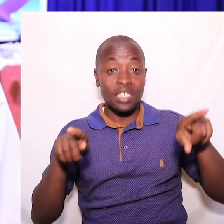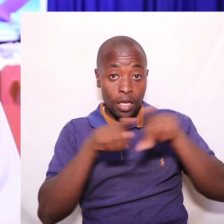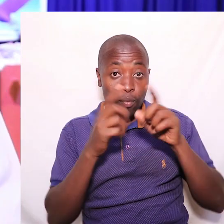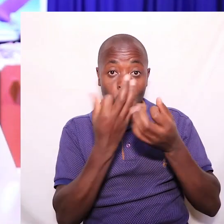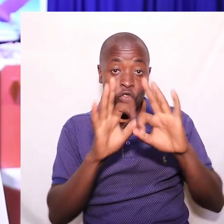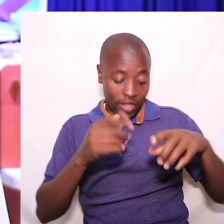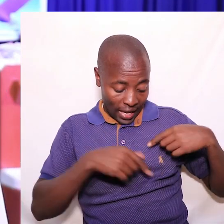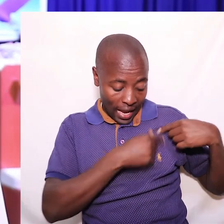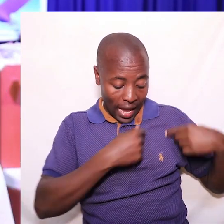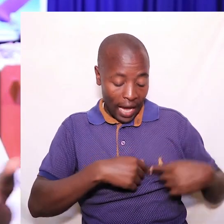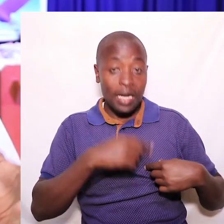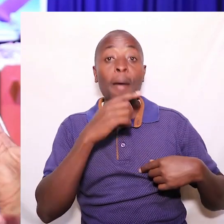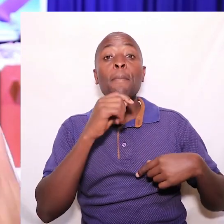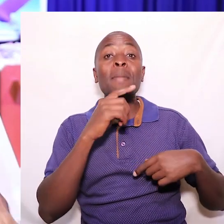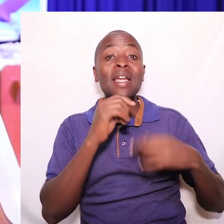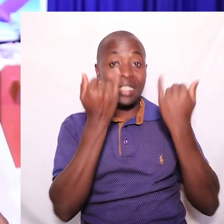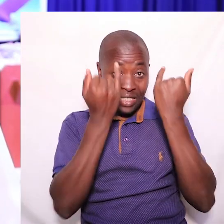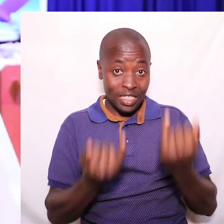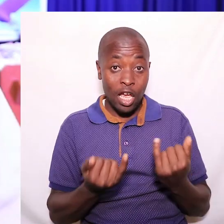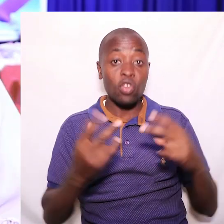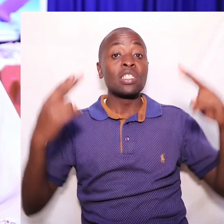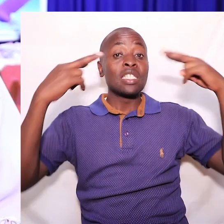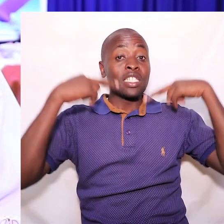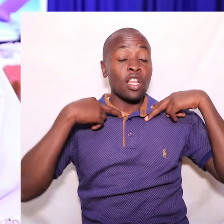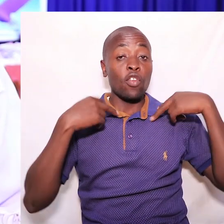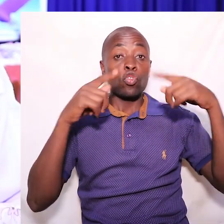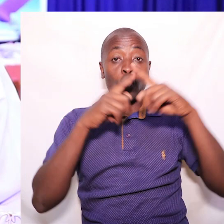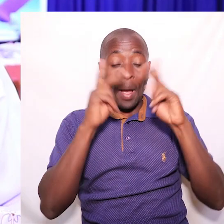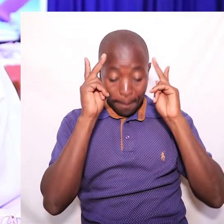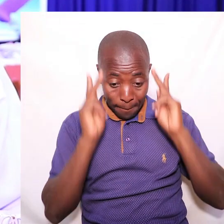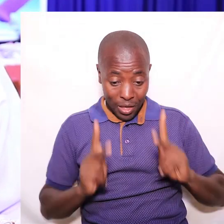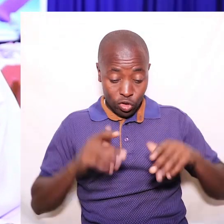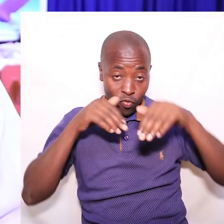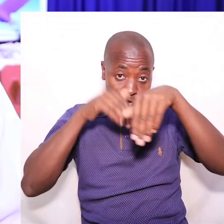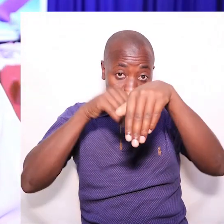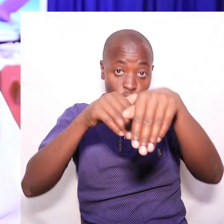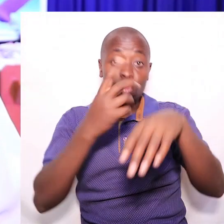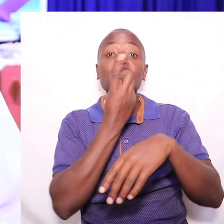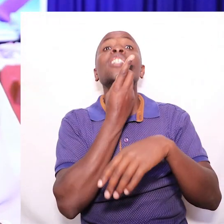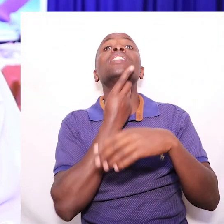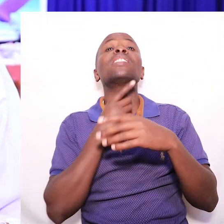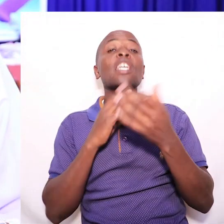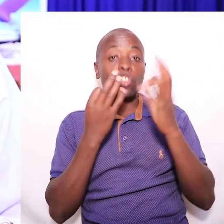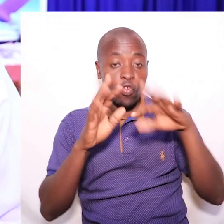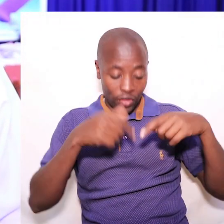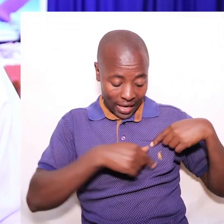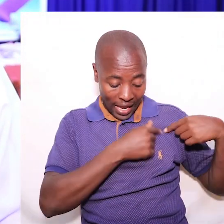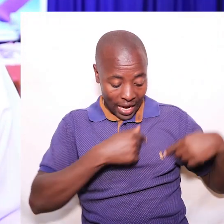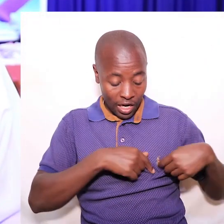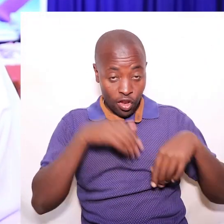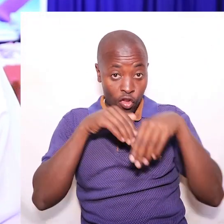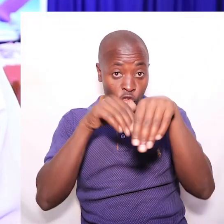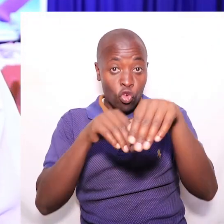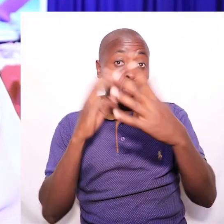their hearts. Man is now in bondage to the self. He follows the desires of the heart. He follows